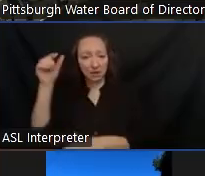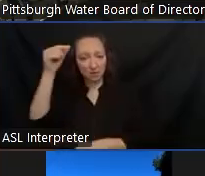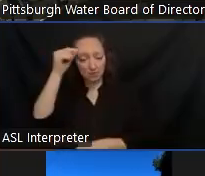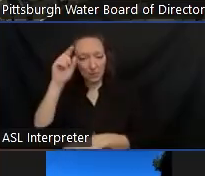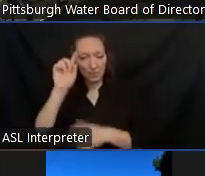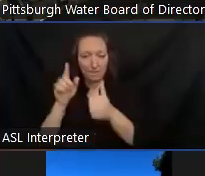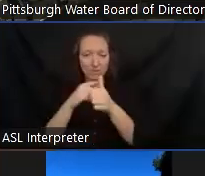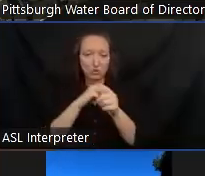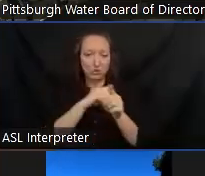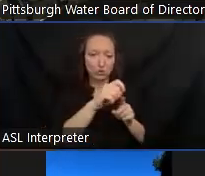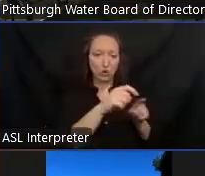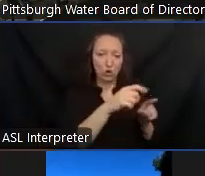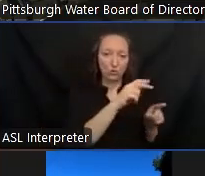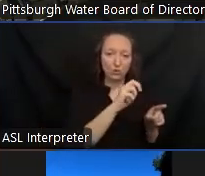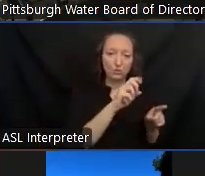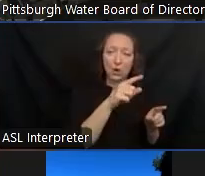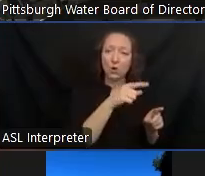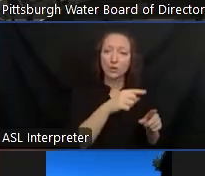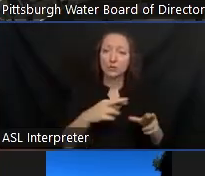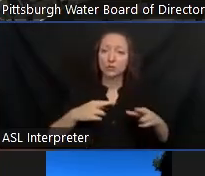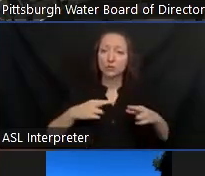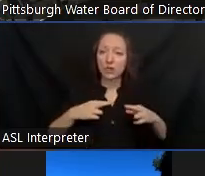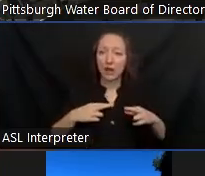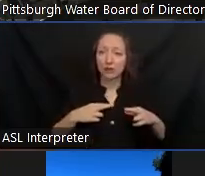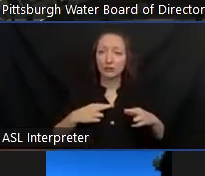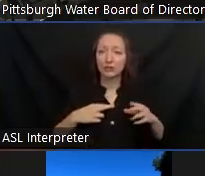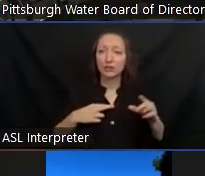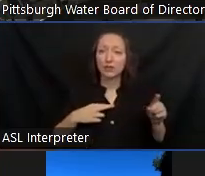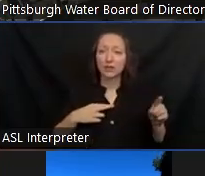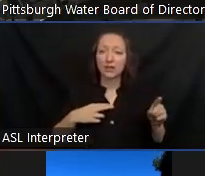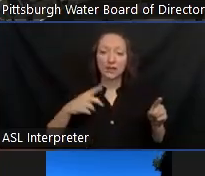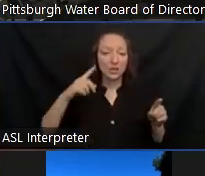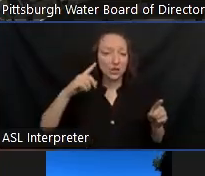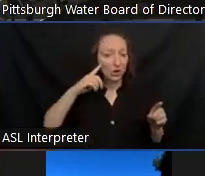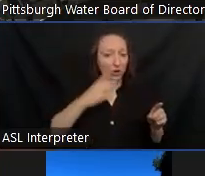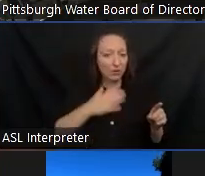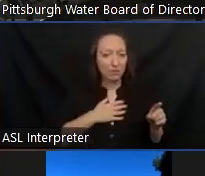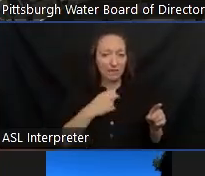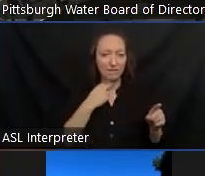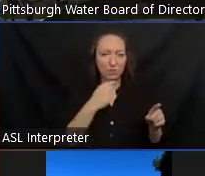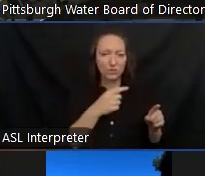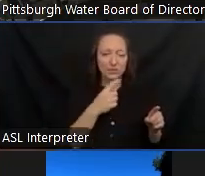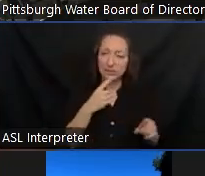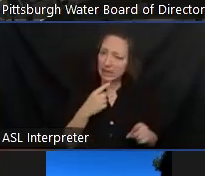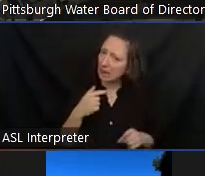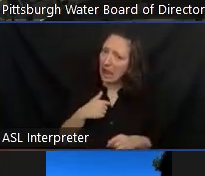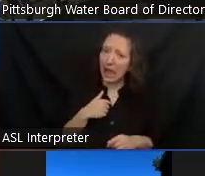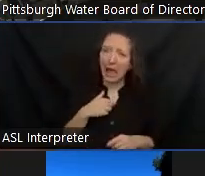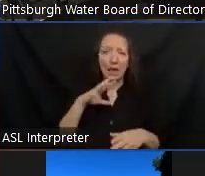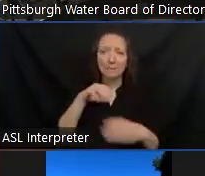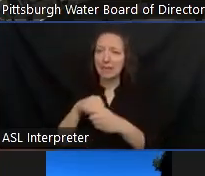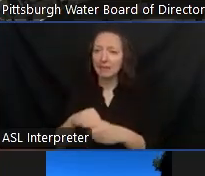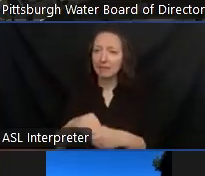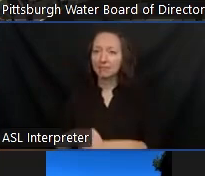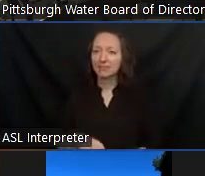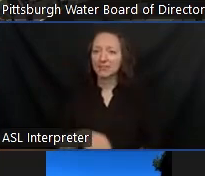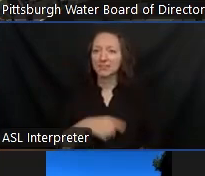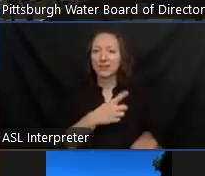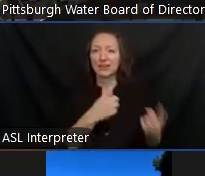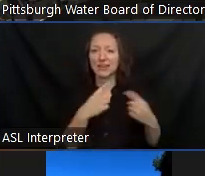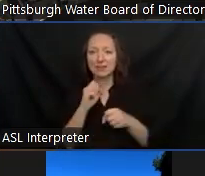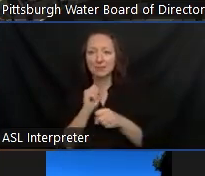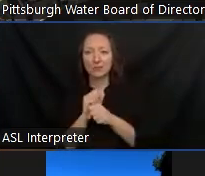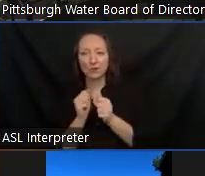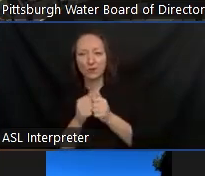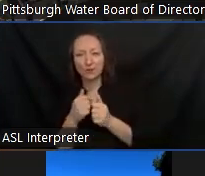Paul, he was retired, and as soon as he heard my voice, he said, "I'm in." So he came to work with me as a